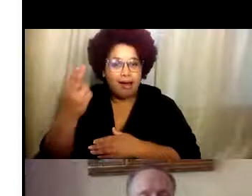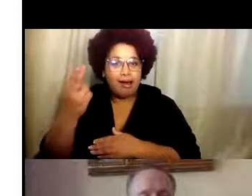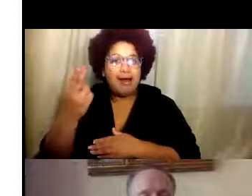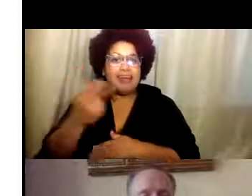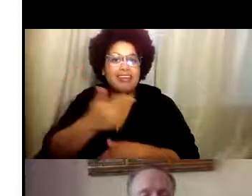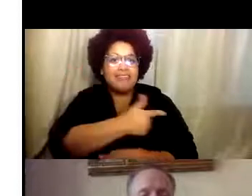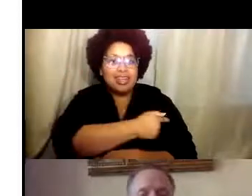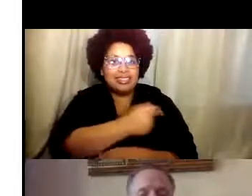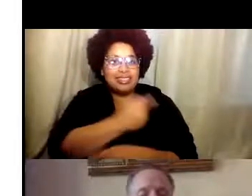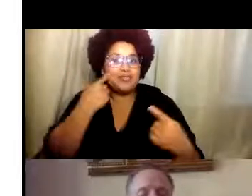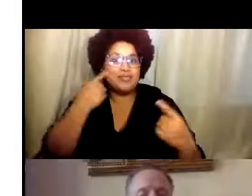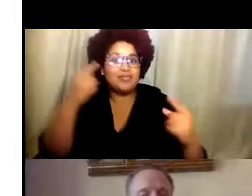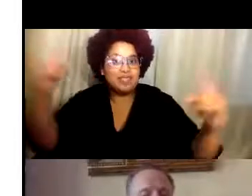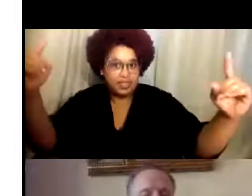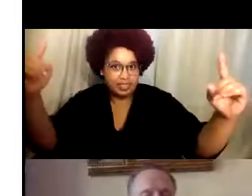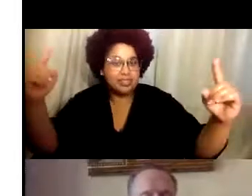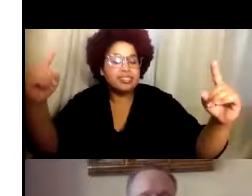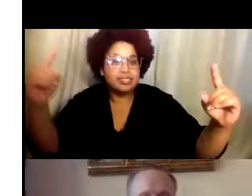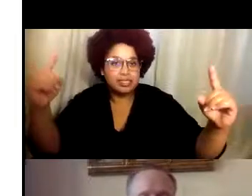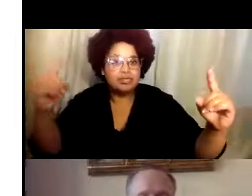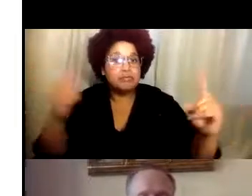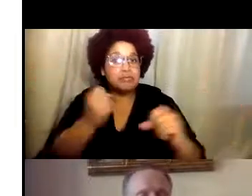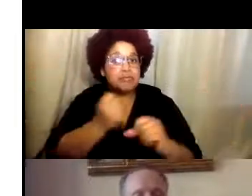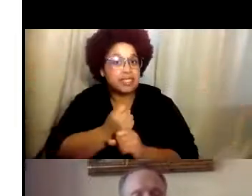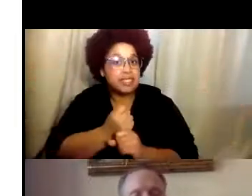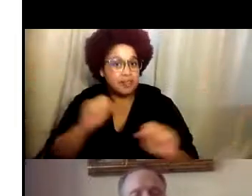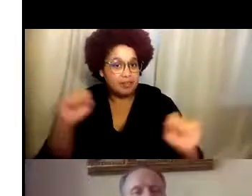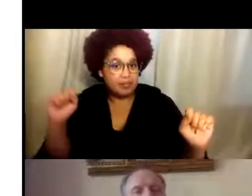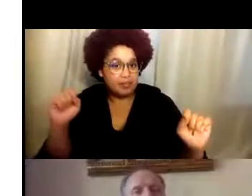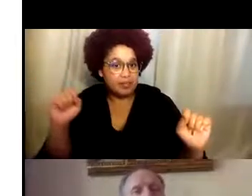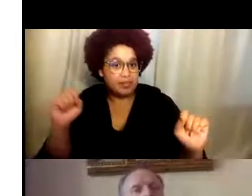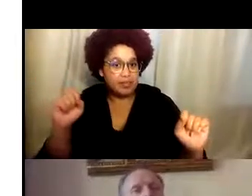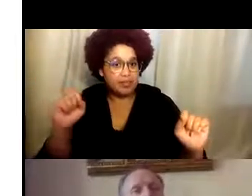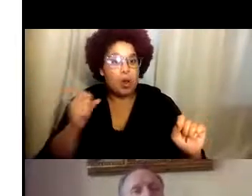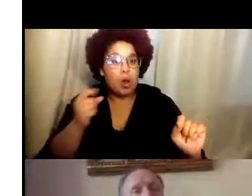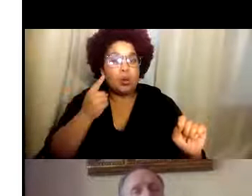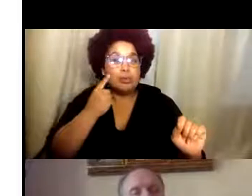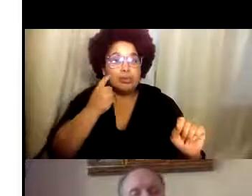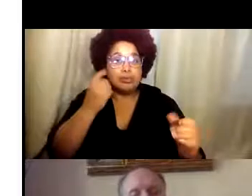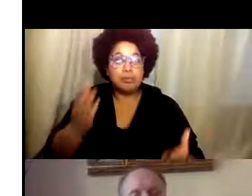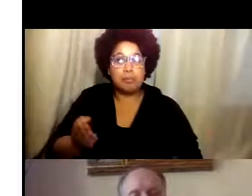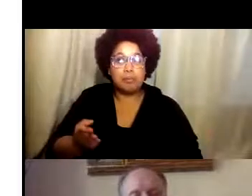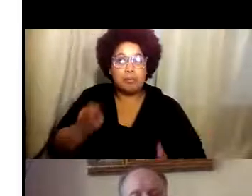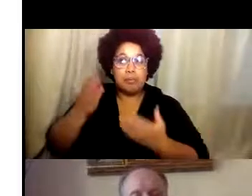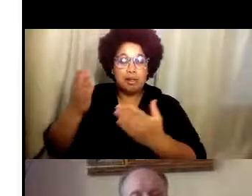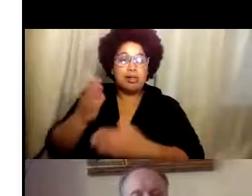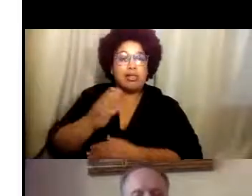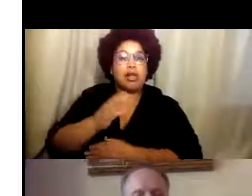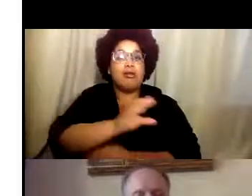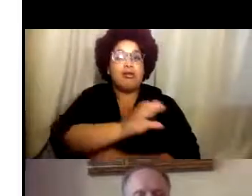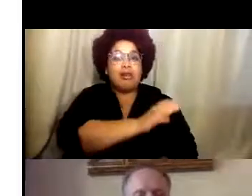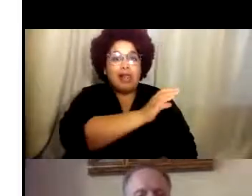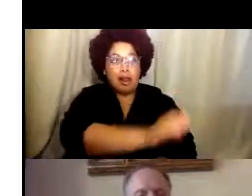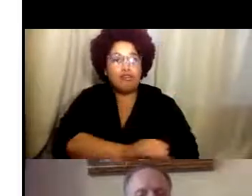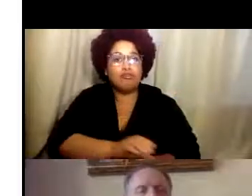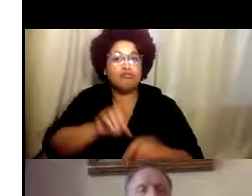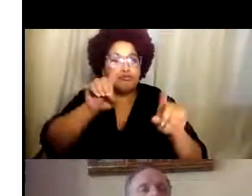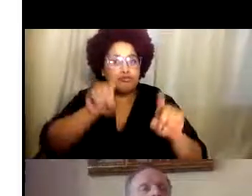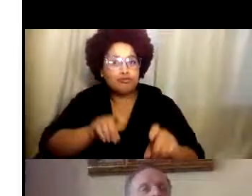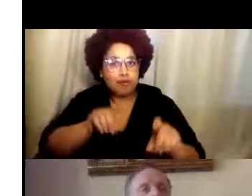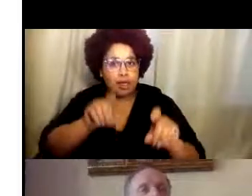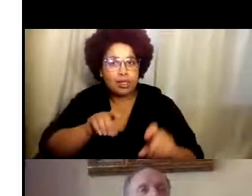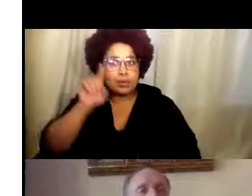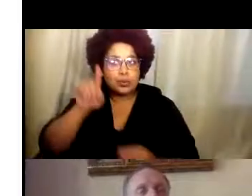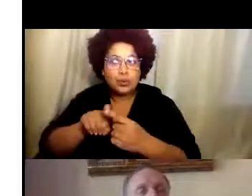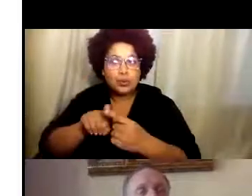effectiveness and found the vaccine to be safe. So they've actually submitted their clinical trial data to the